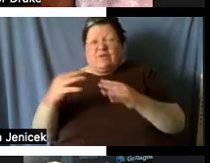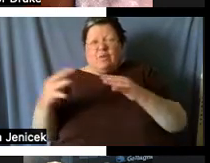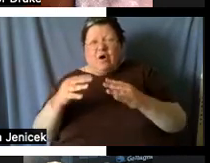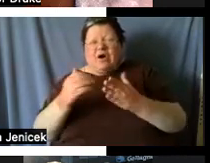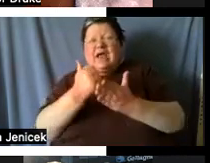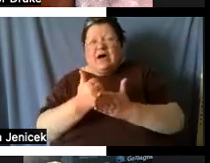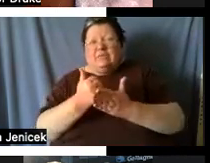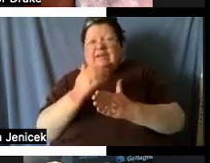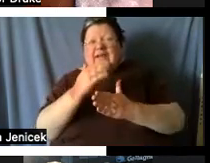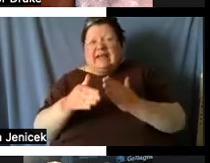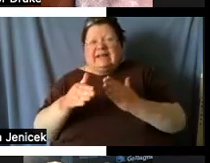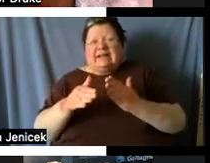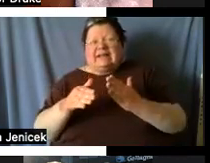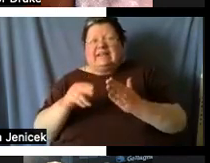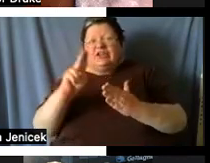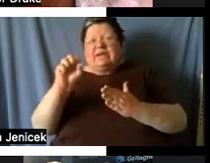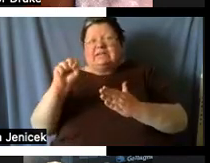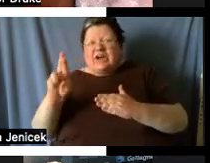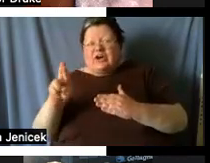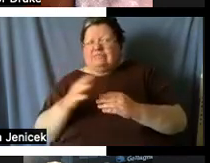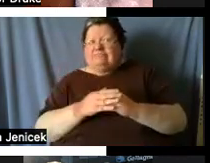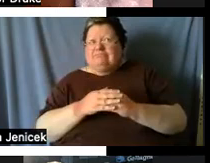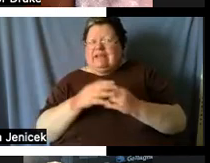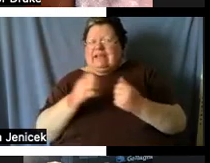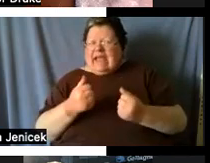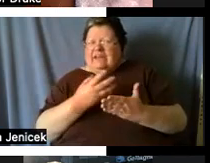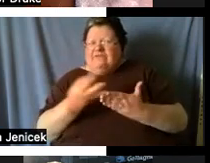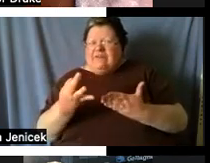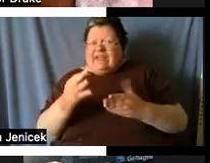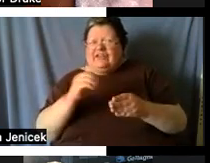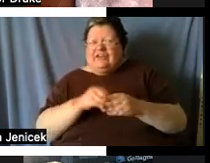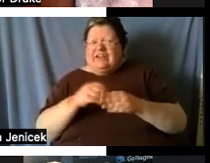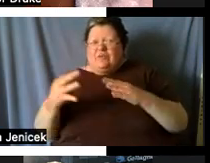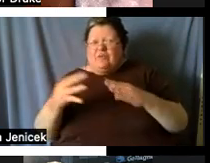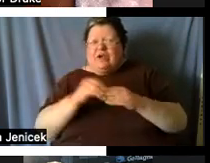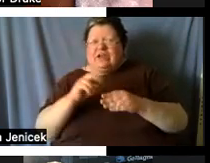Soviet Union. Could failure in the war in Ukraine